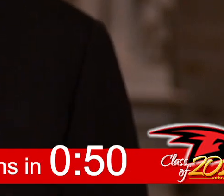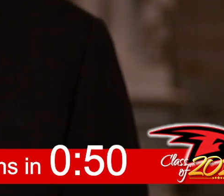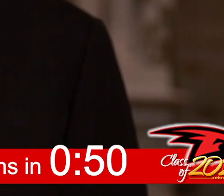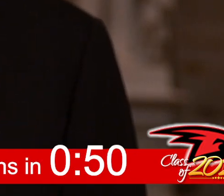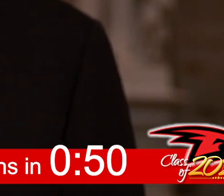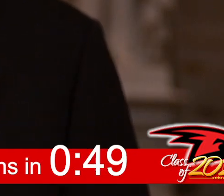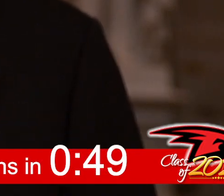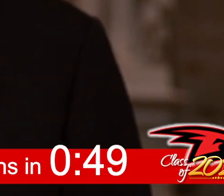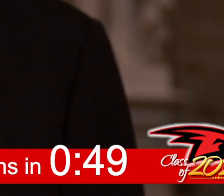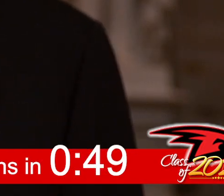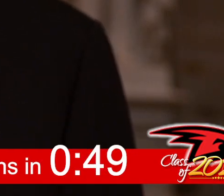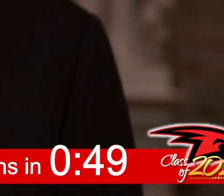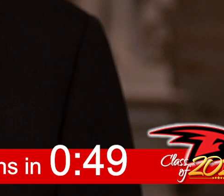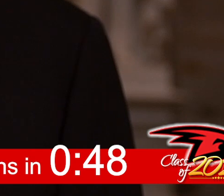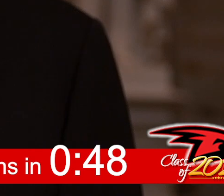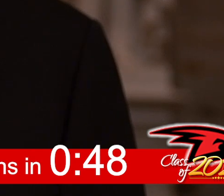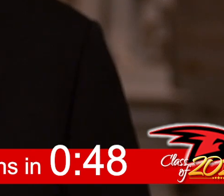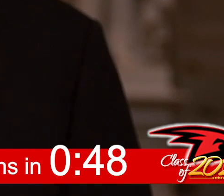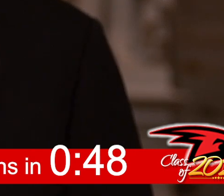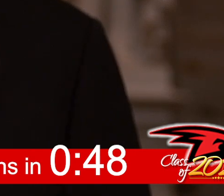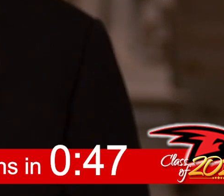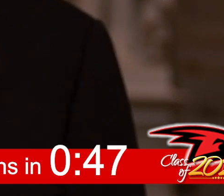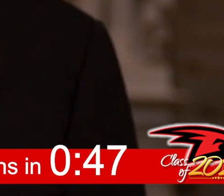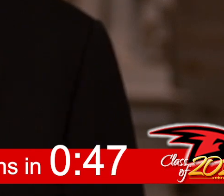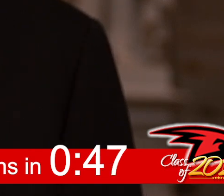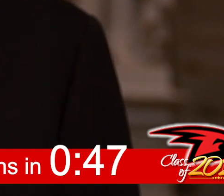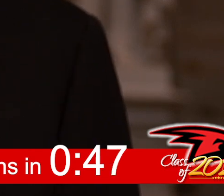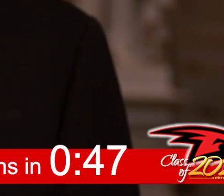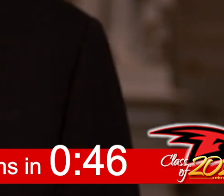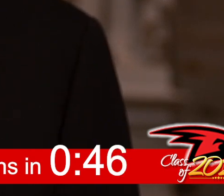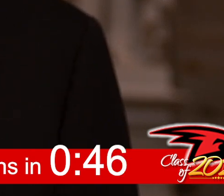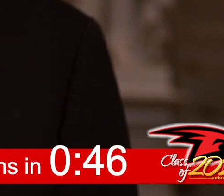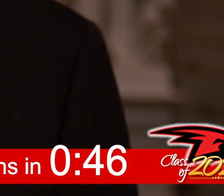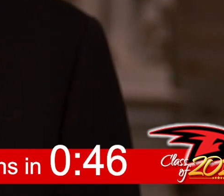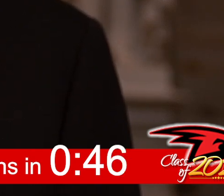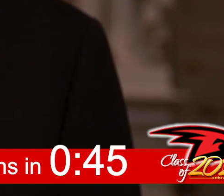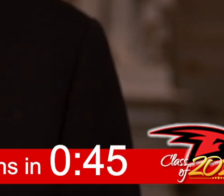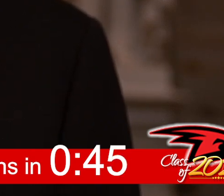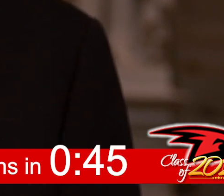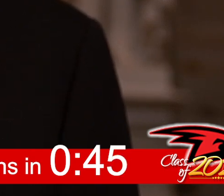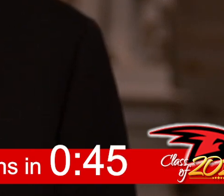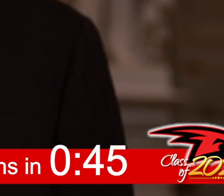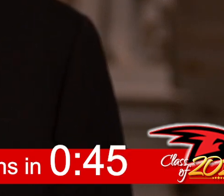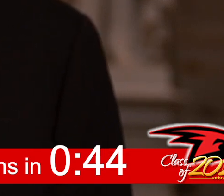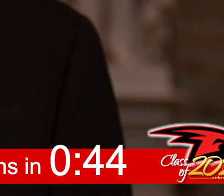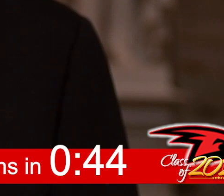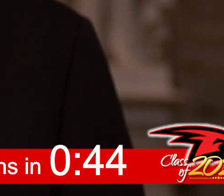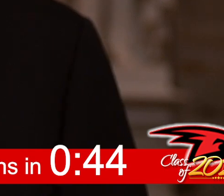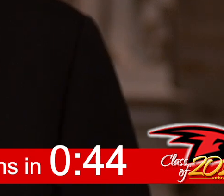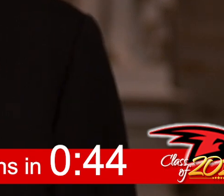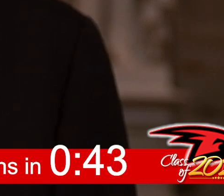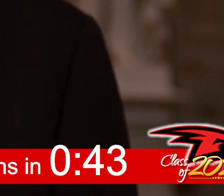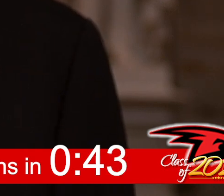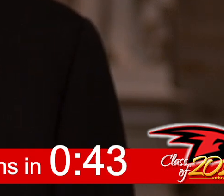entering adulthood right at the time that our nation faces one of its biggest challenges in the history of America. And we're going